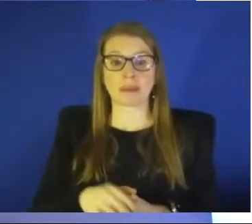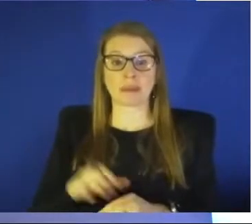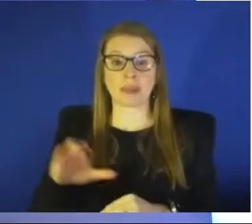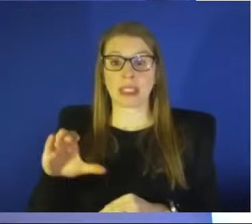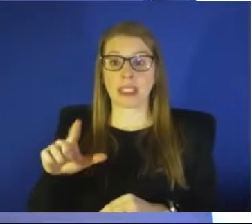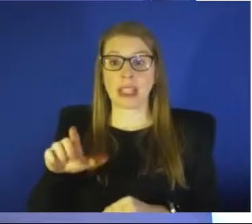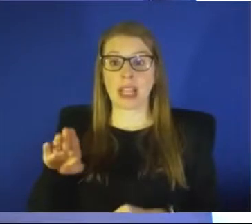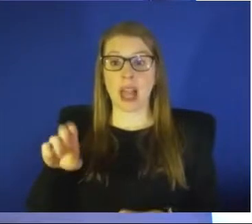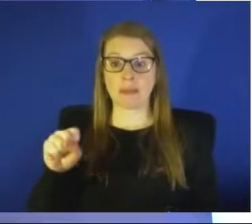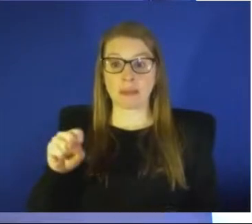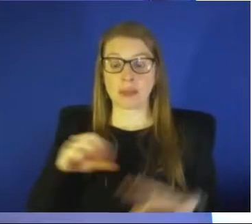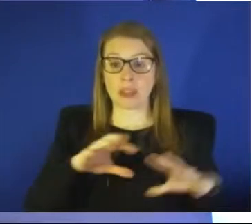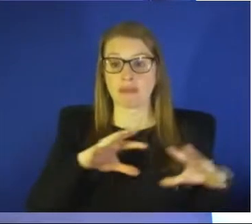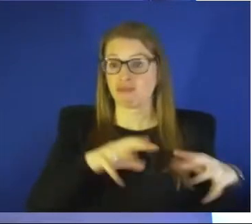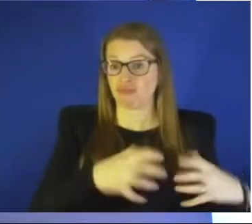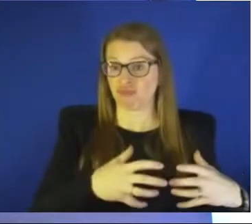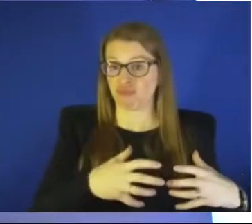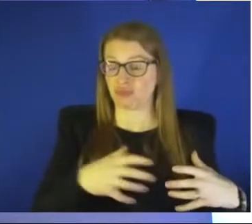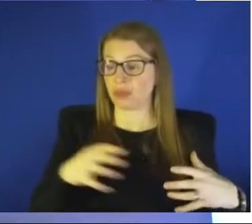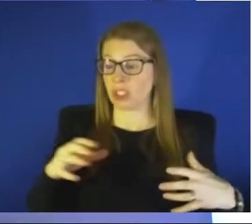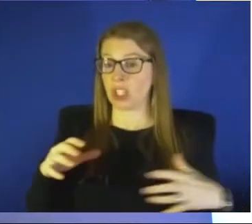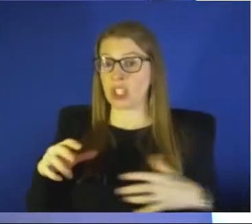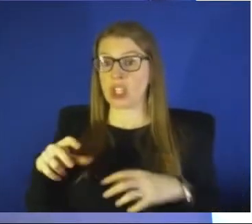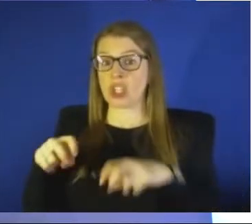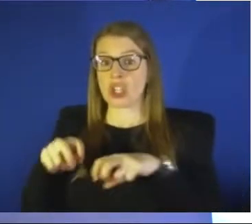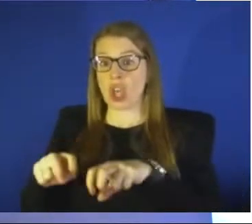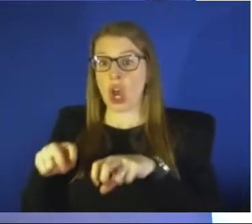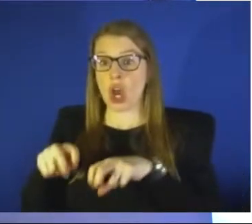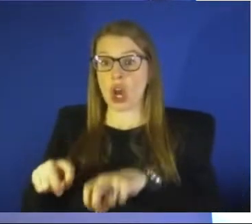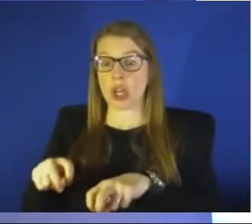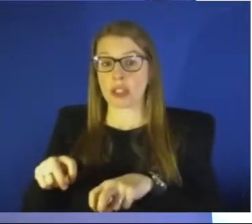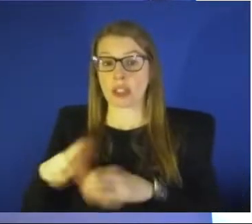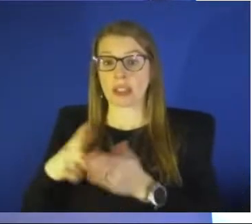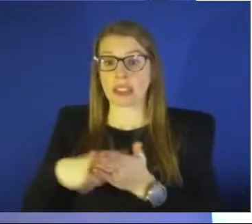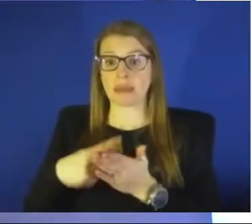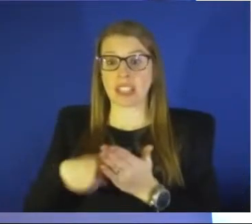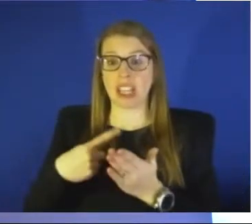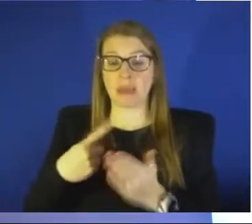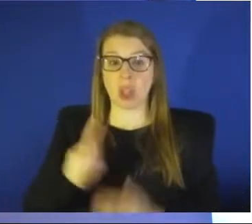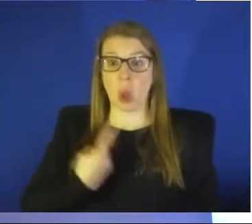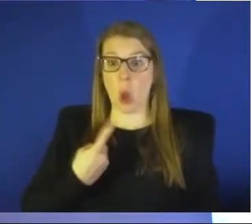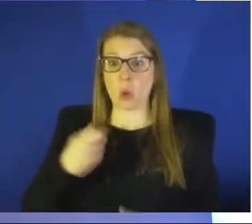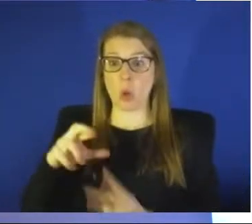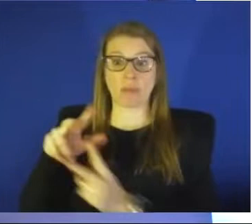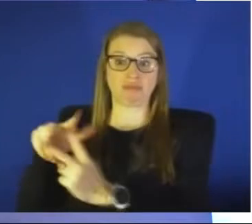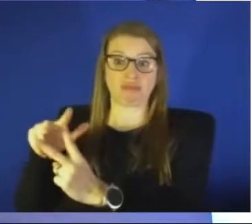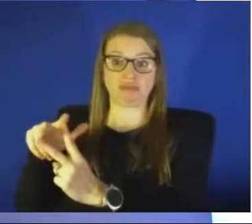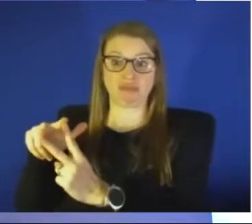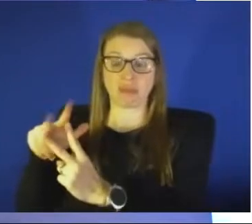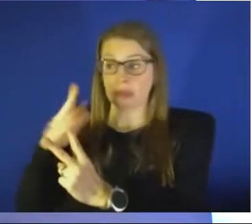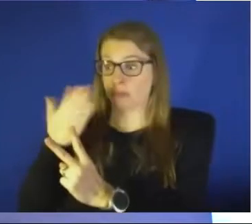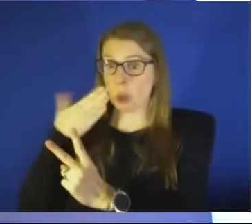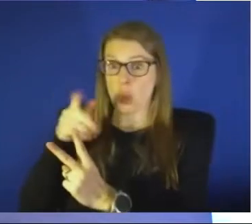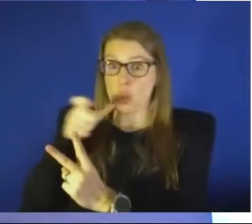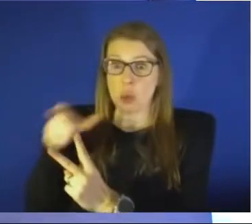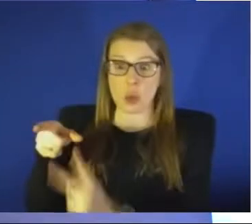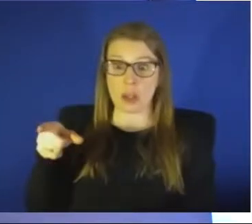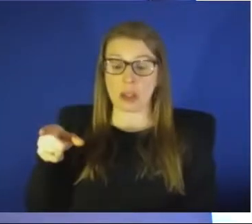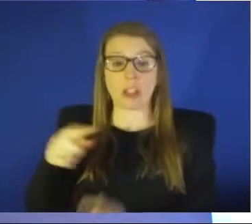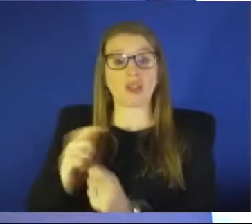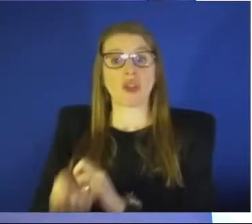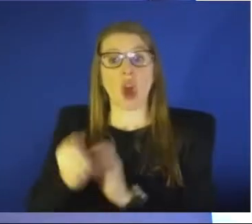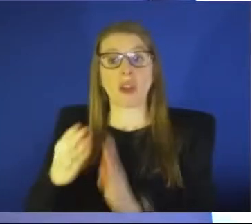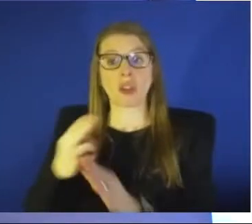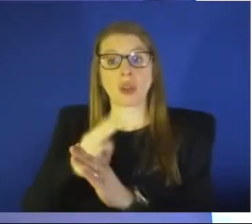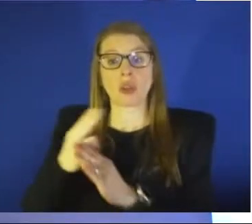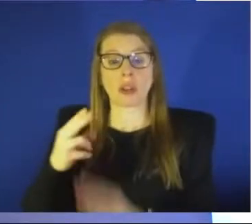people that in your party that you came with. Sometimes you go on your own, get paired up with someone else. So what's the best advice you can give to golfers when using clubs and